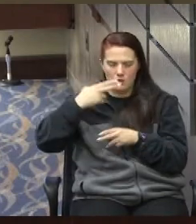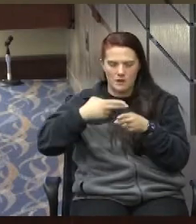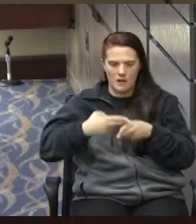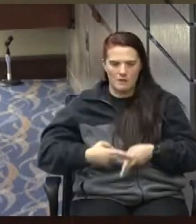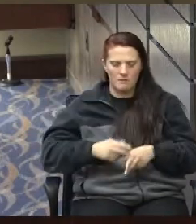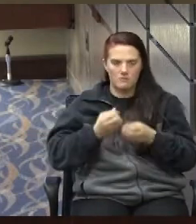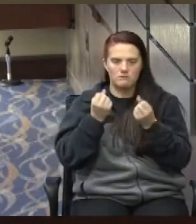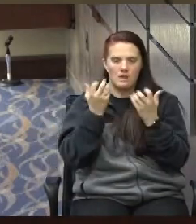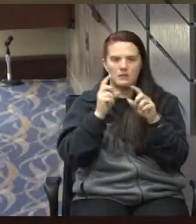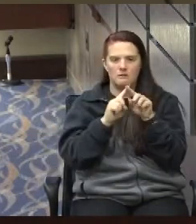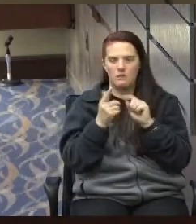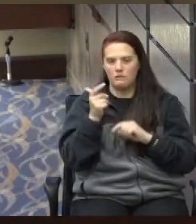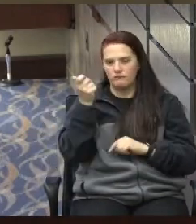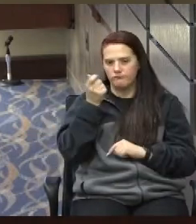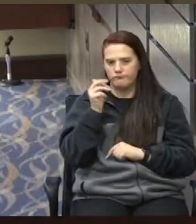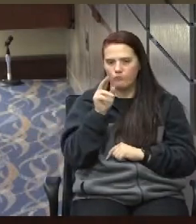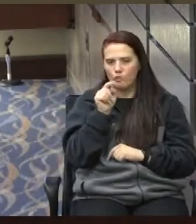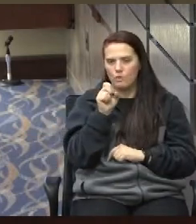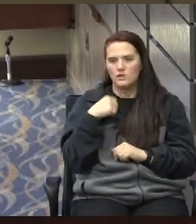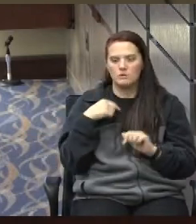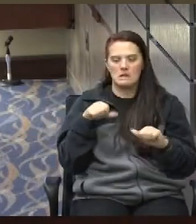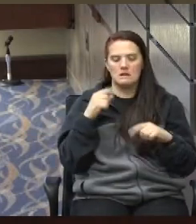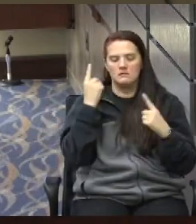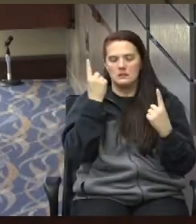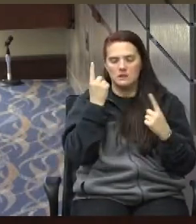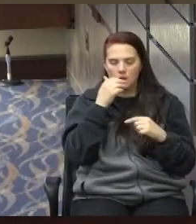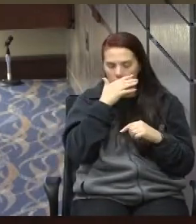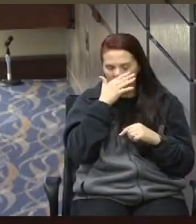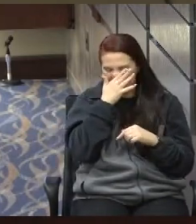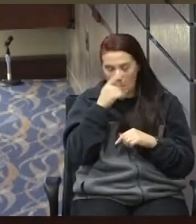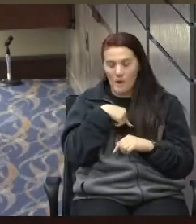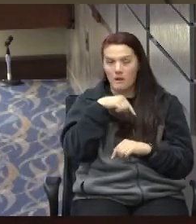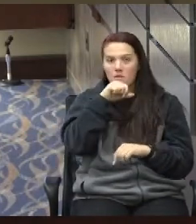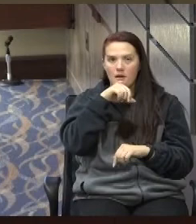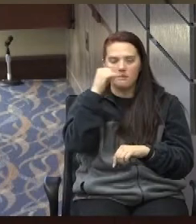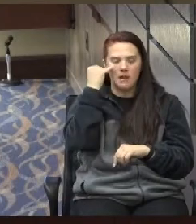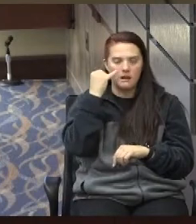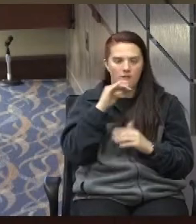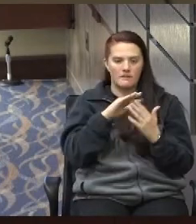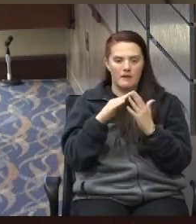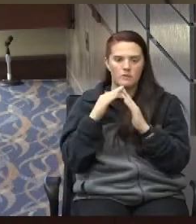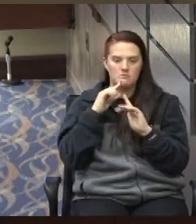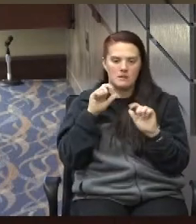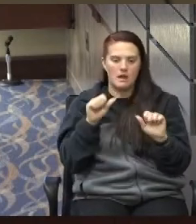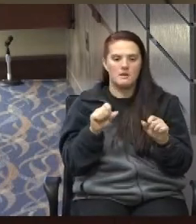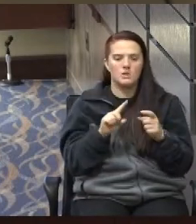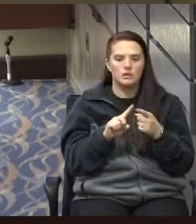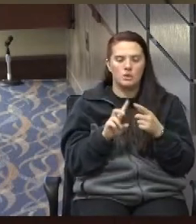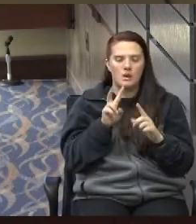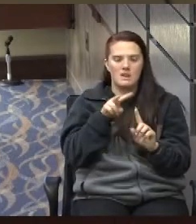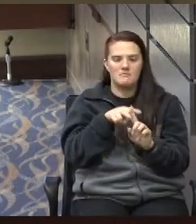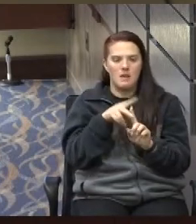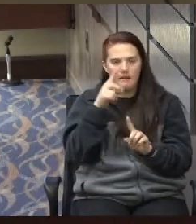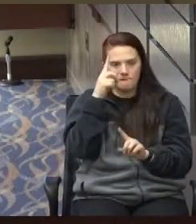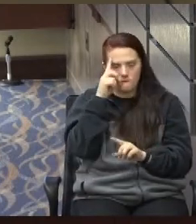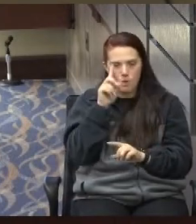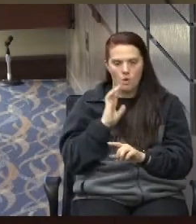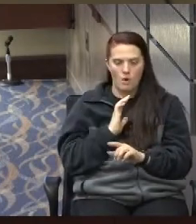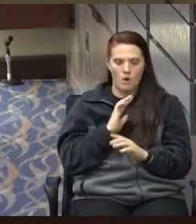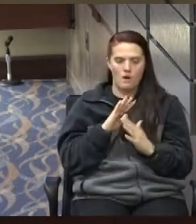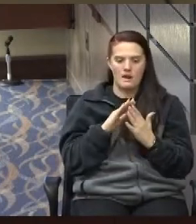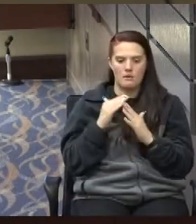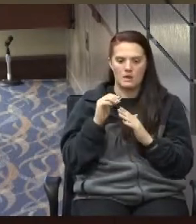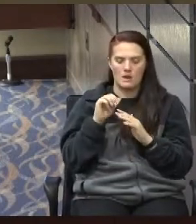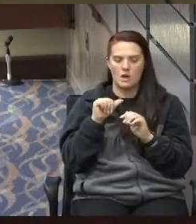different grants that we could consider, or I love the idea of neighborhoods being able to apply for our neighborhood